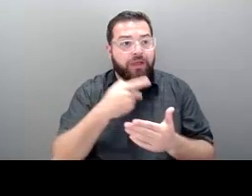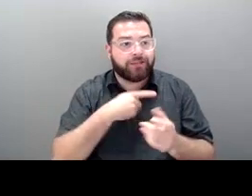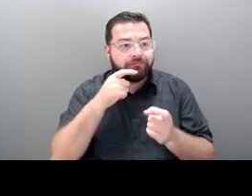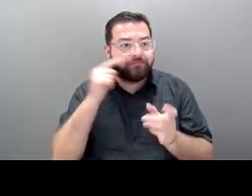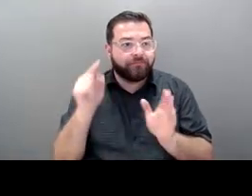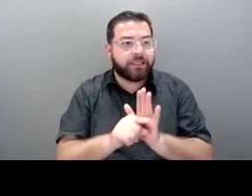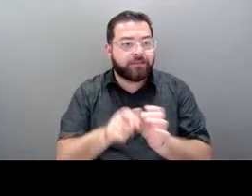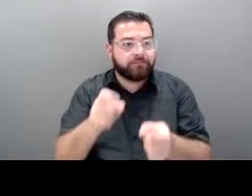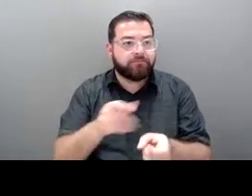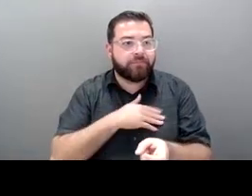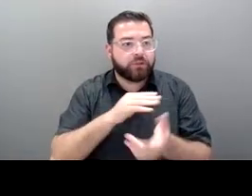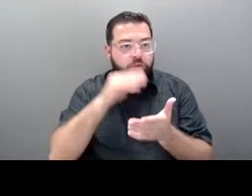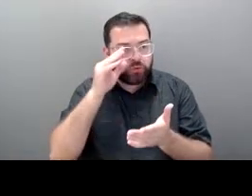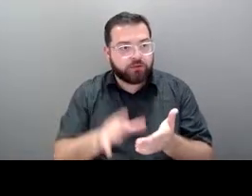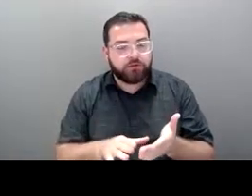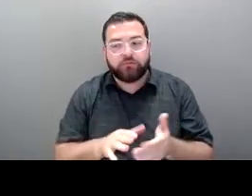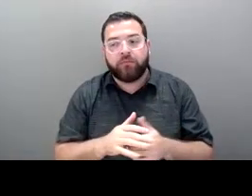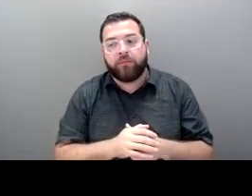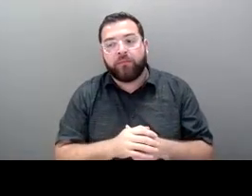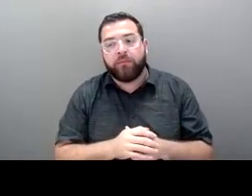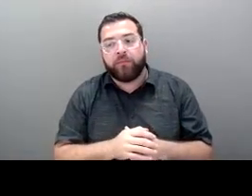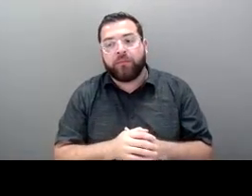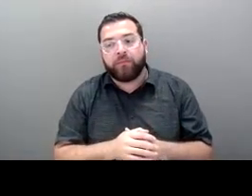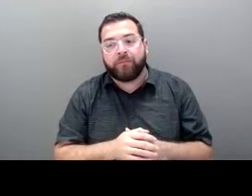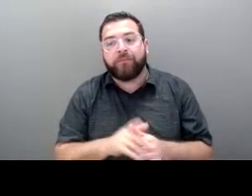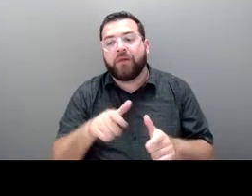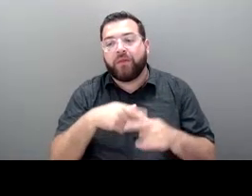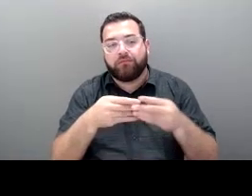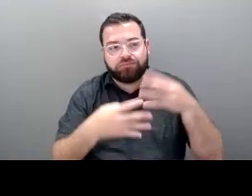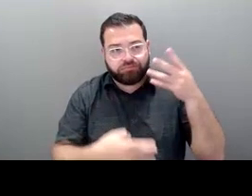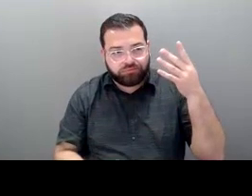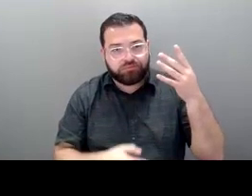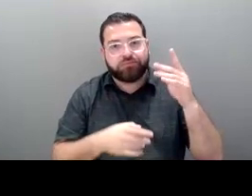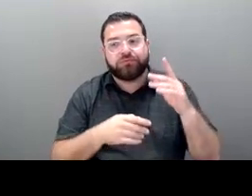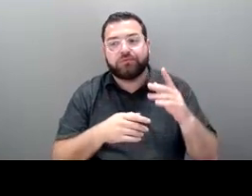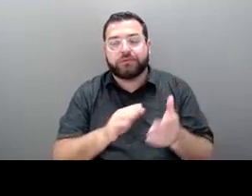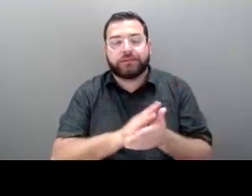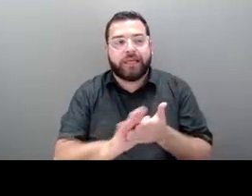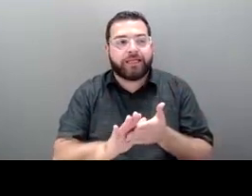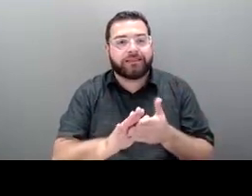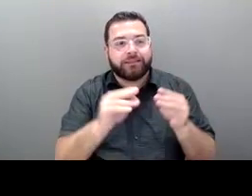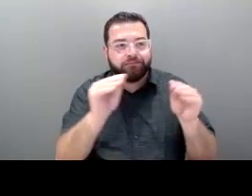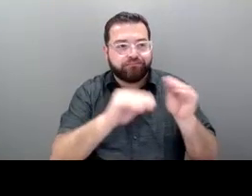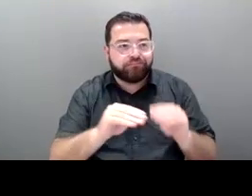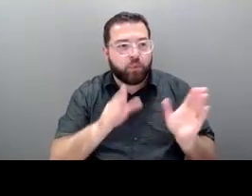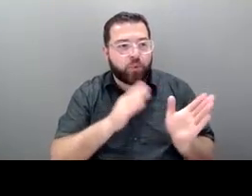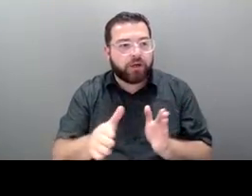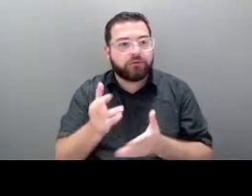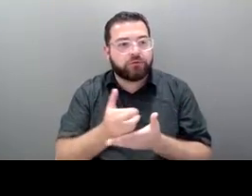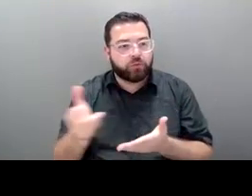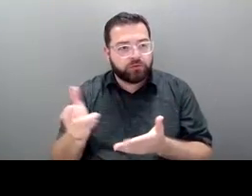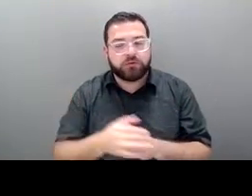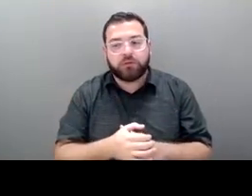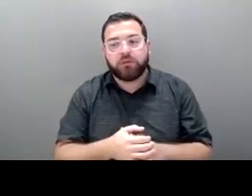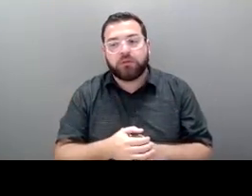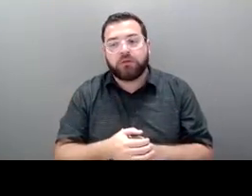from this that I actually assigned to my students. And then all these like really nicely curated resources. And you'll see some of